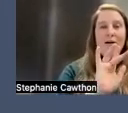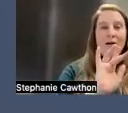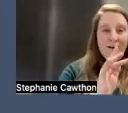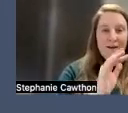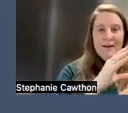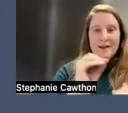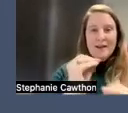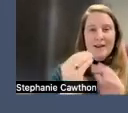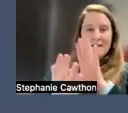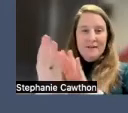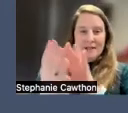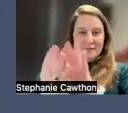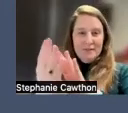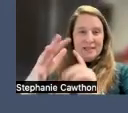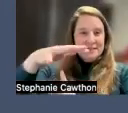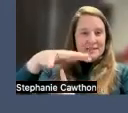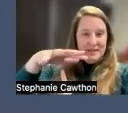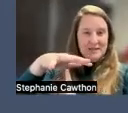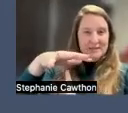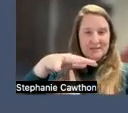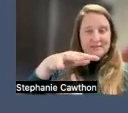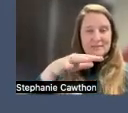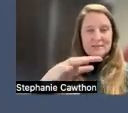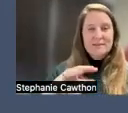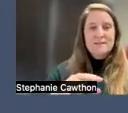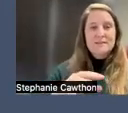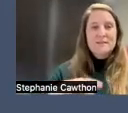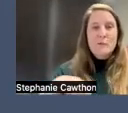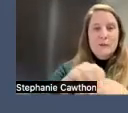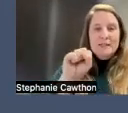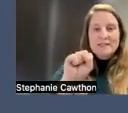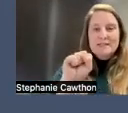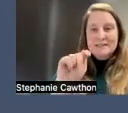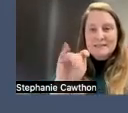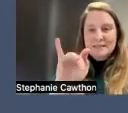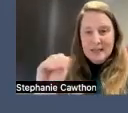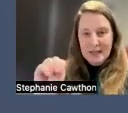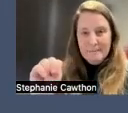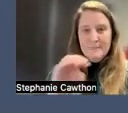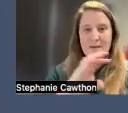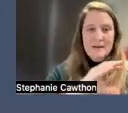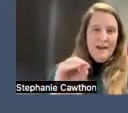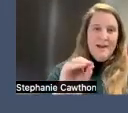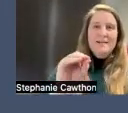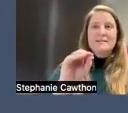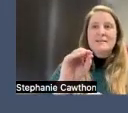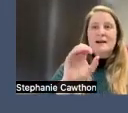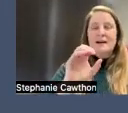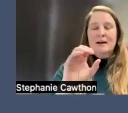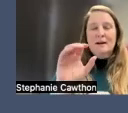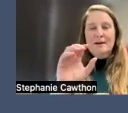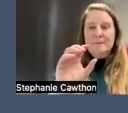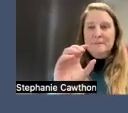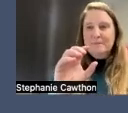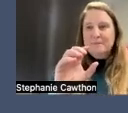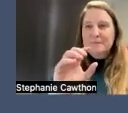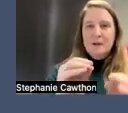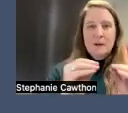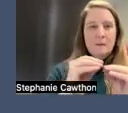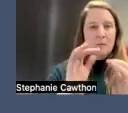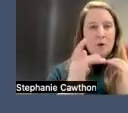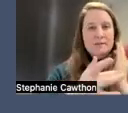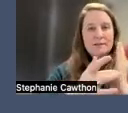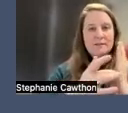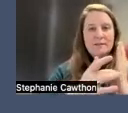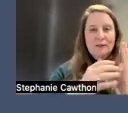talk about both online and in-person settings within the STEM